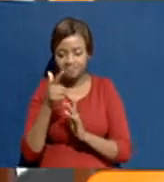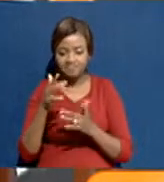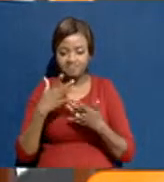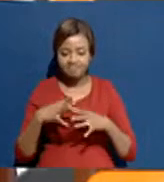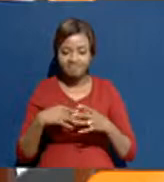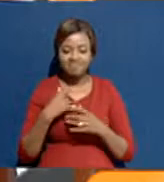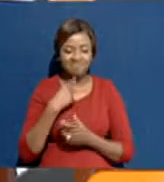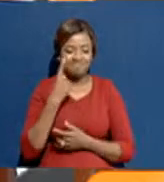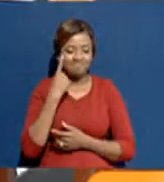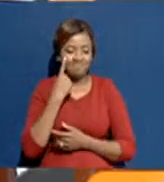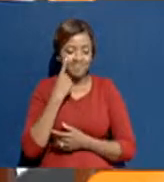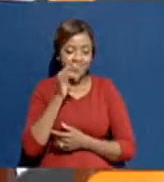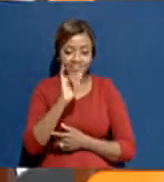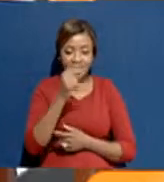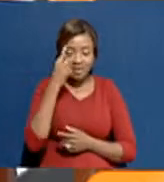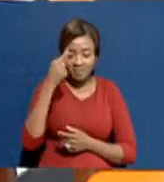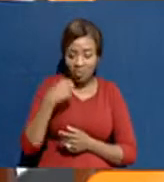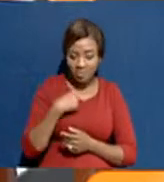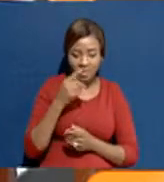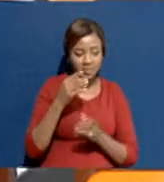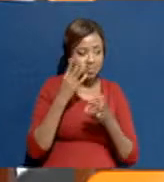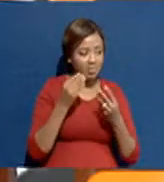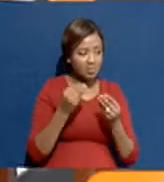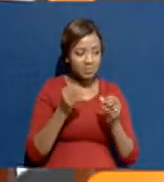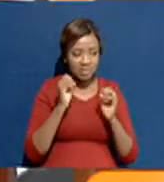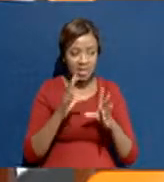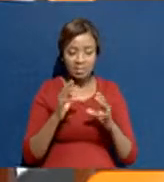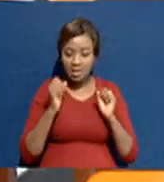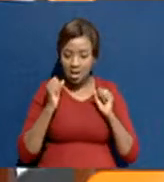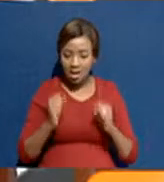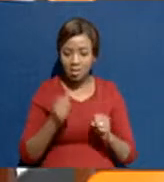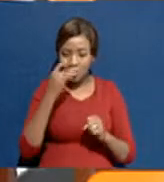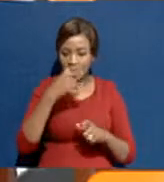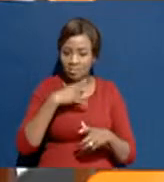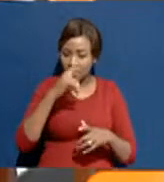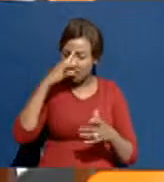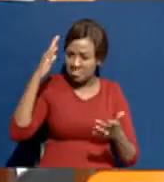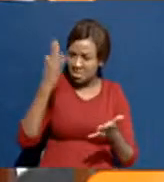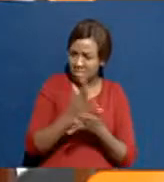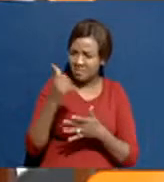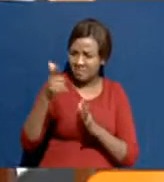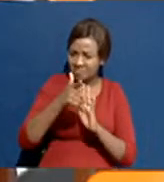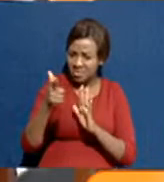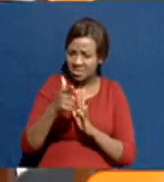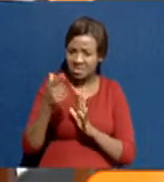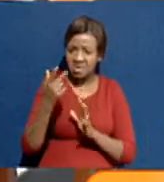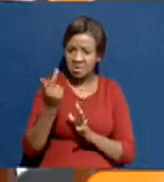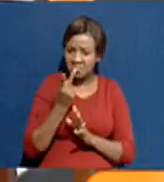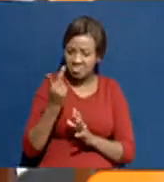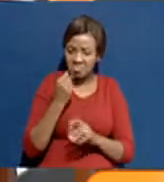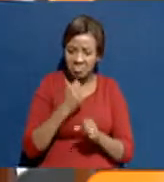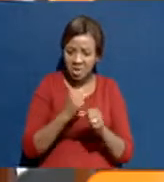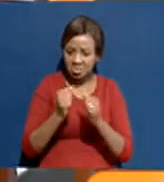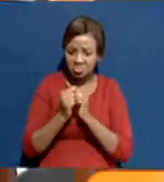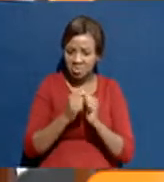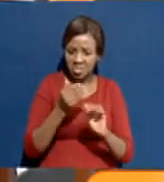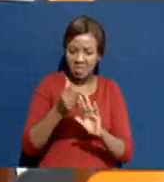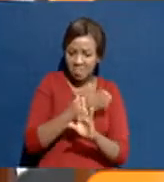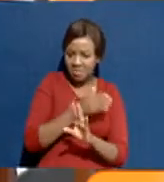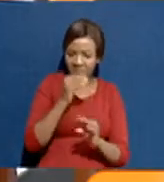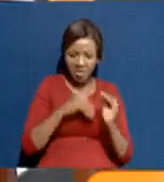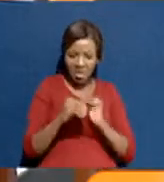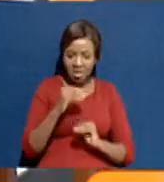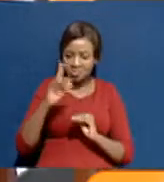most difficult points. I believed the media. We used them a lot during the election, even before the election. They